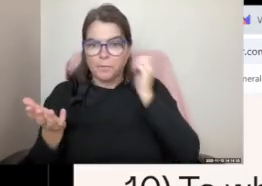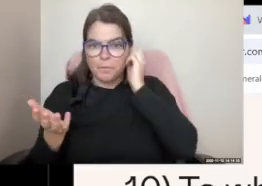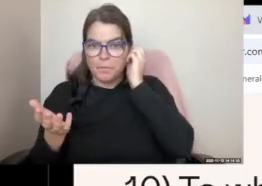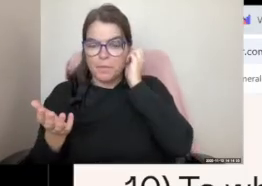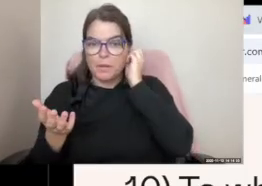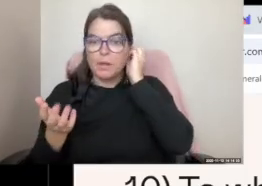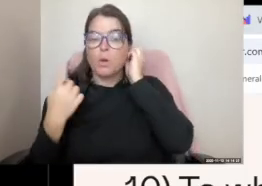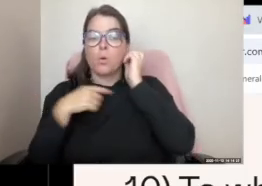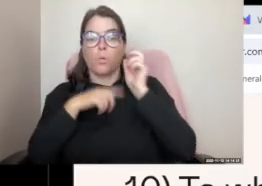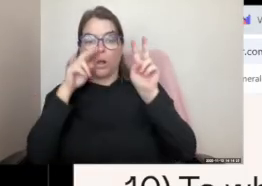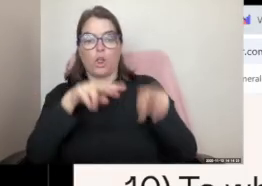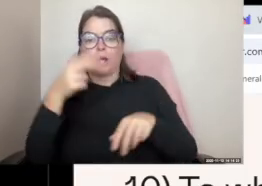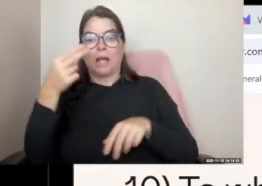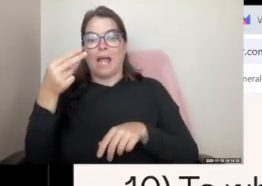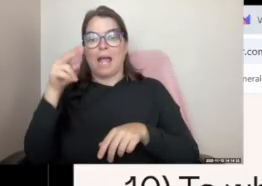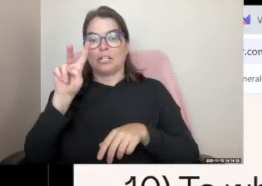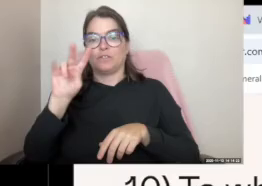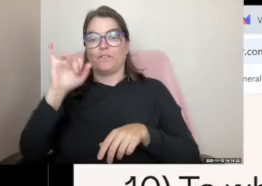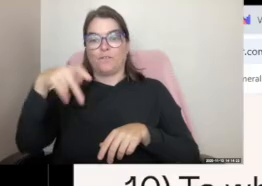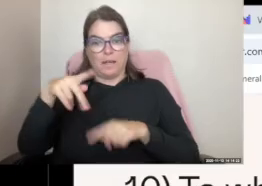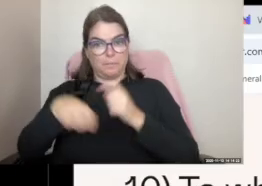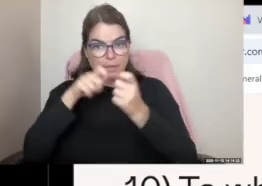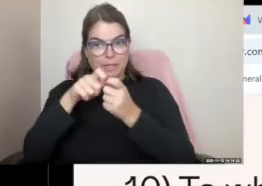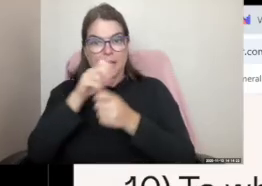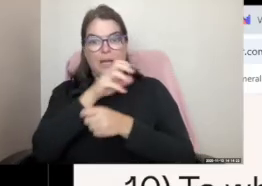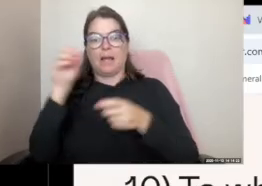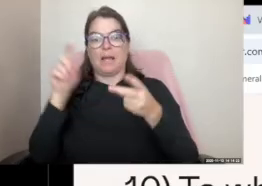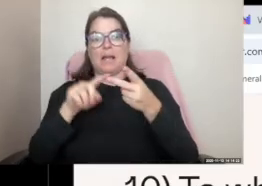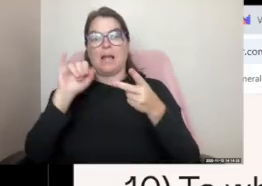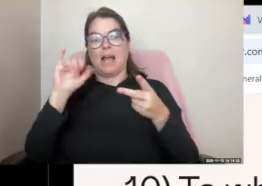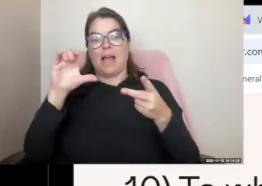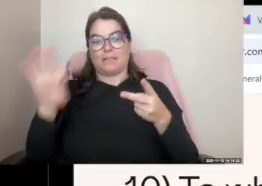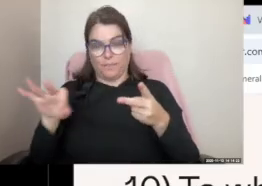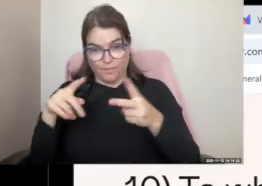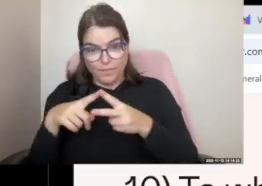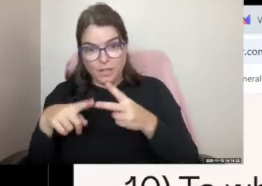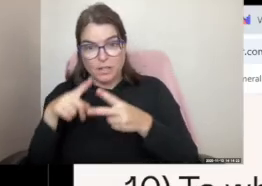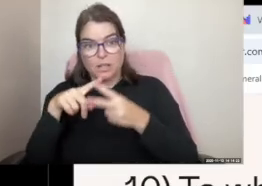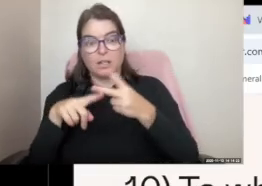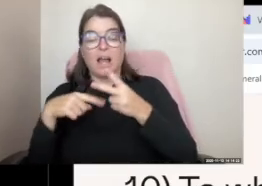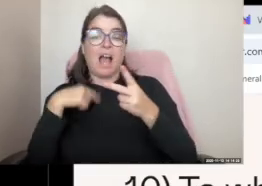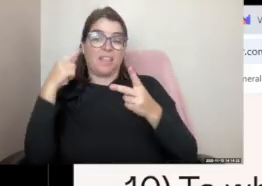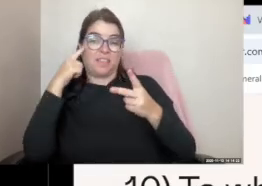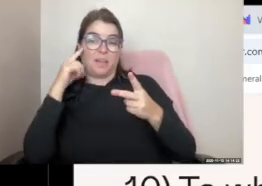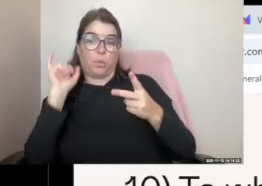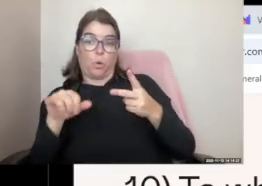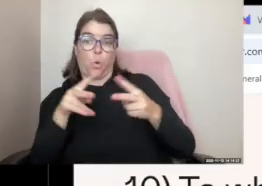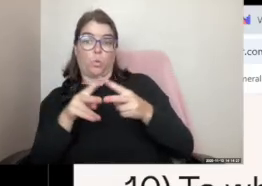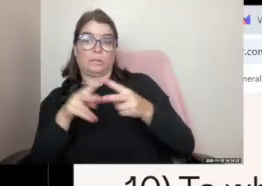general, sometimes in disadvantaged communities, sometimes in non-attainment areas, and they stay there. They don't pass